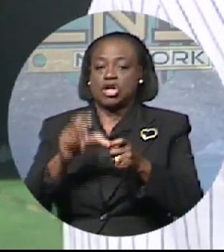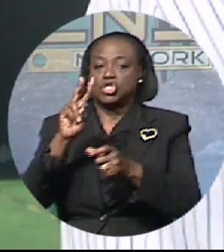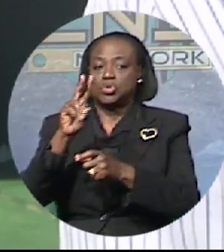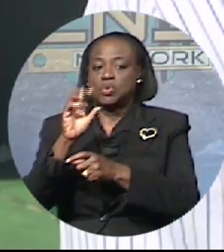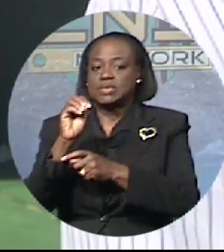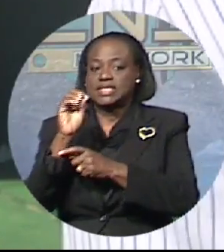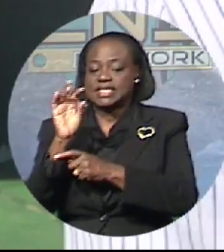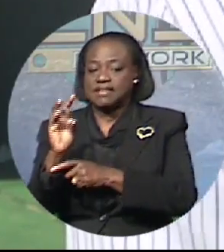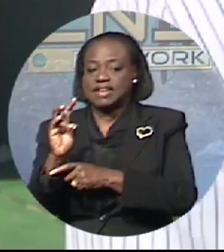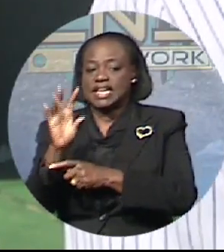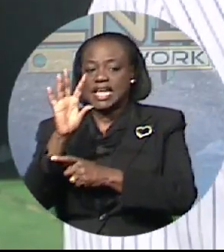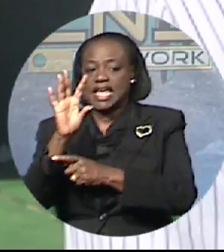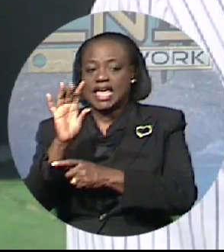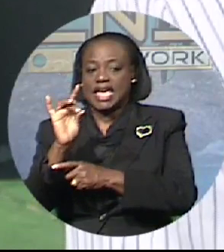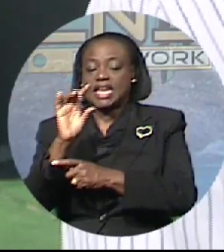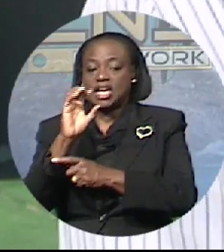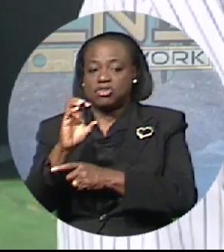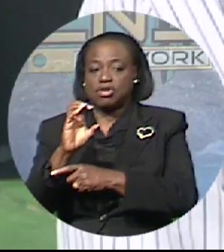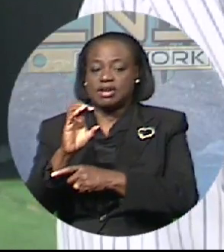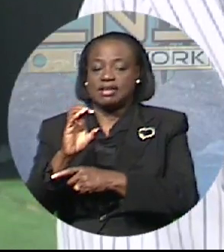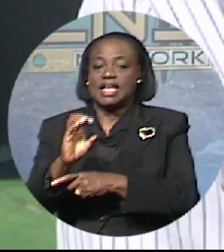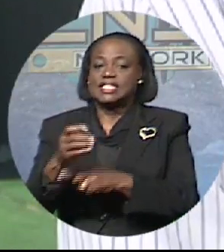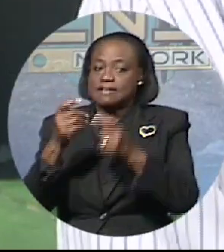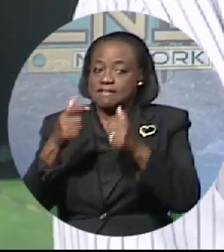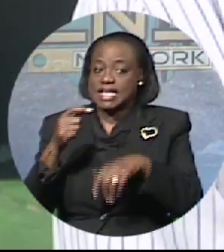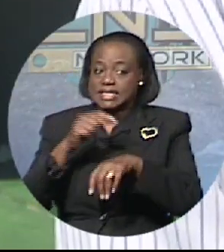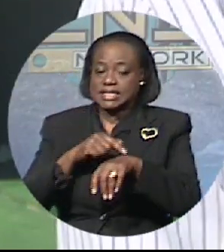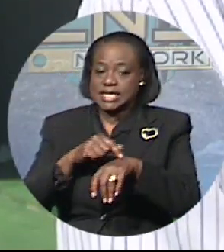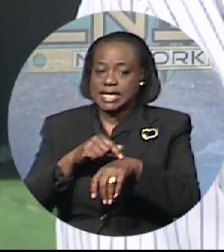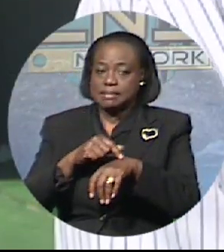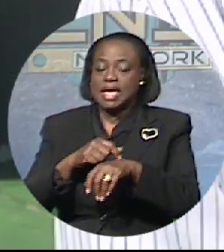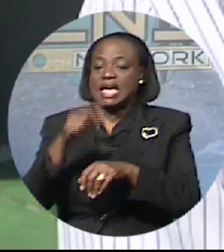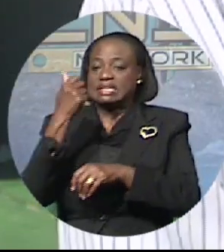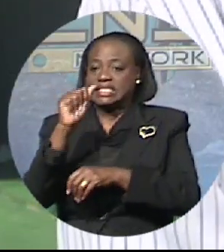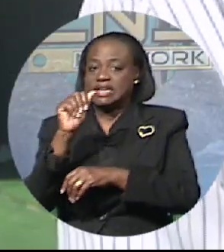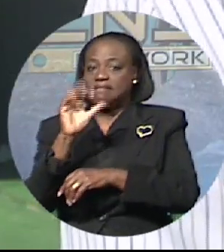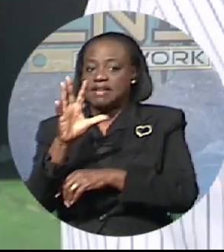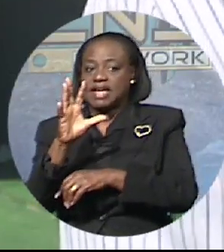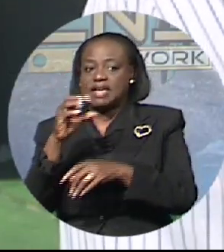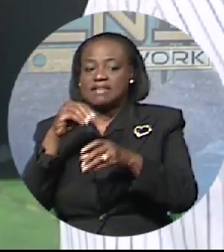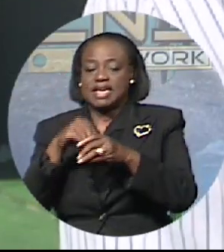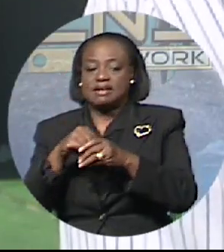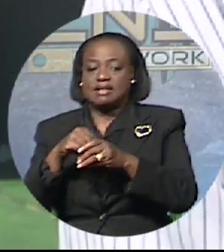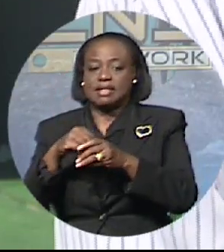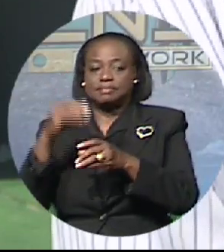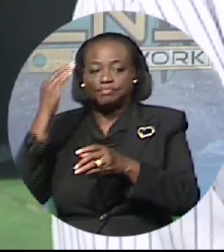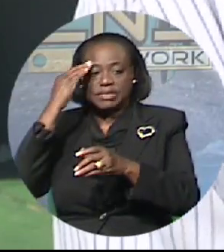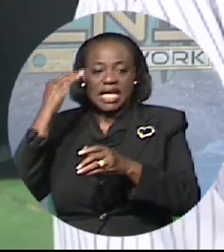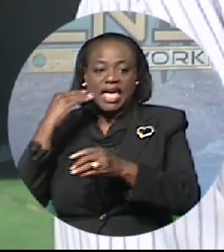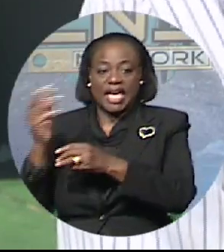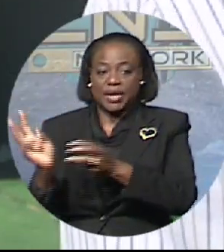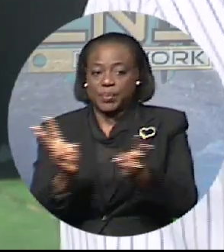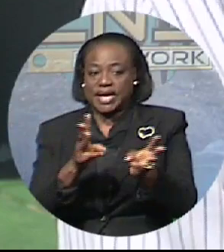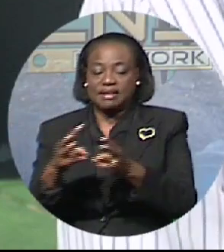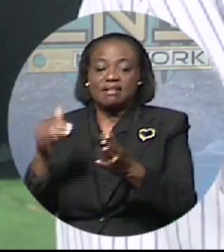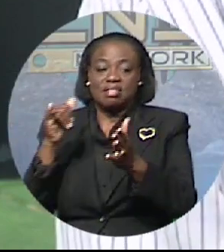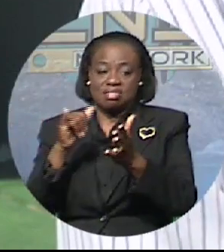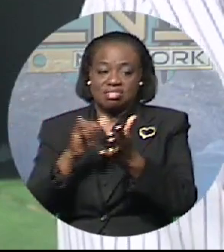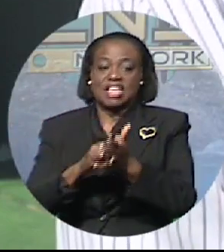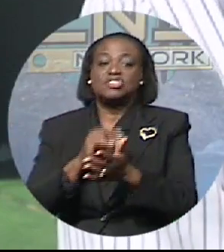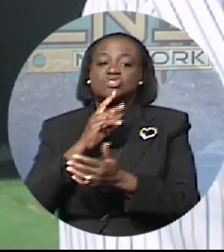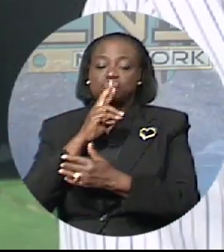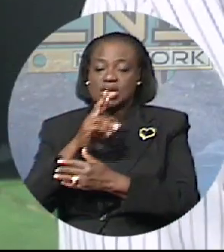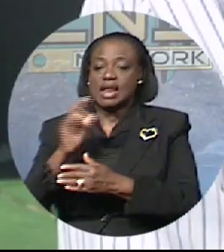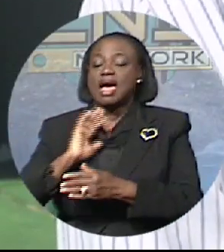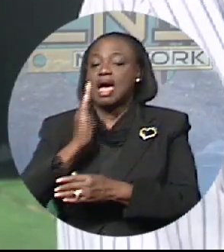800, that's a pretty fast time. Or their sprinters running 10.5 into a headwind, that's reality. And so our